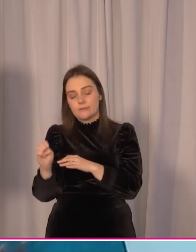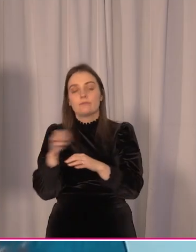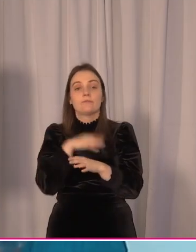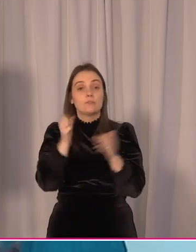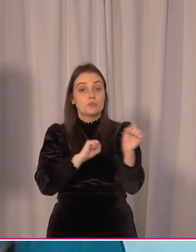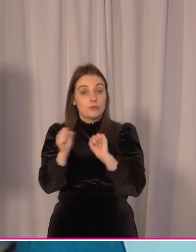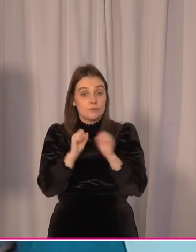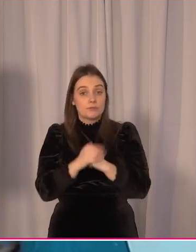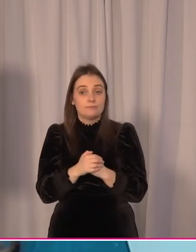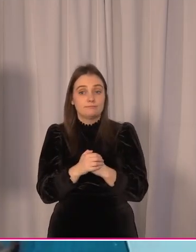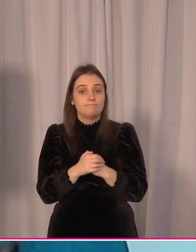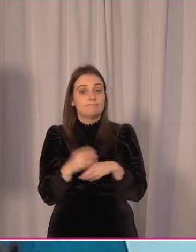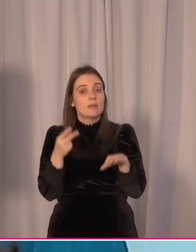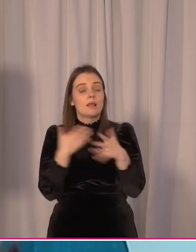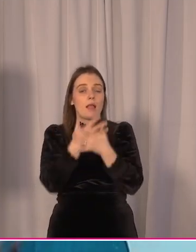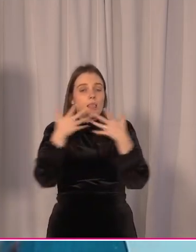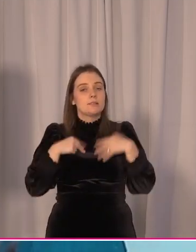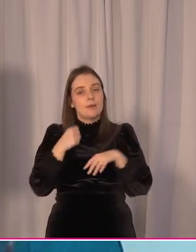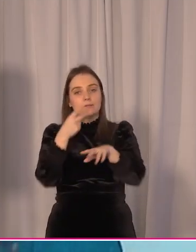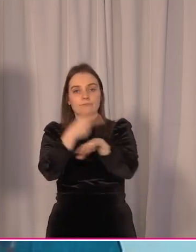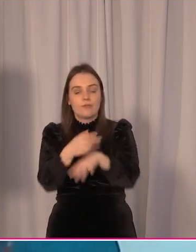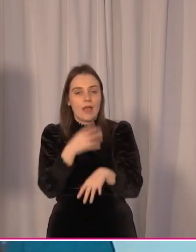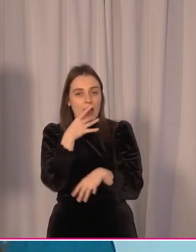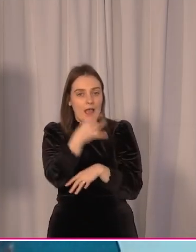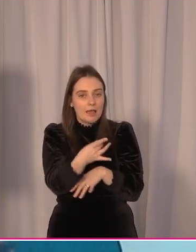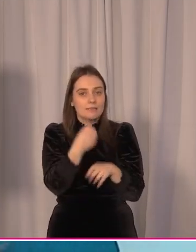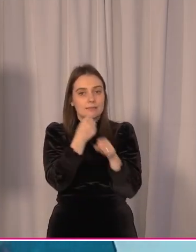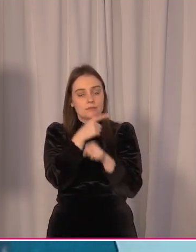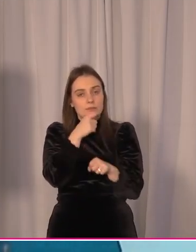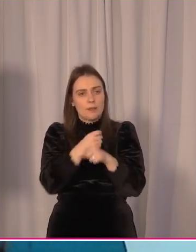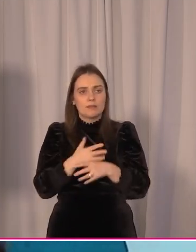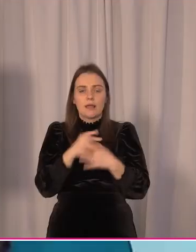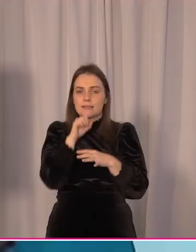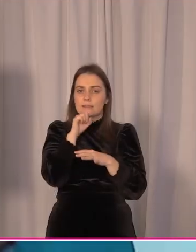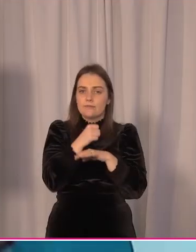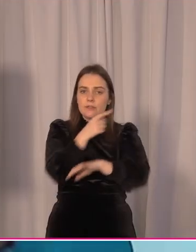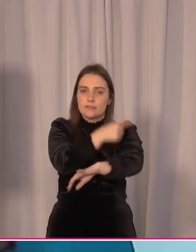After most of my interventions on this topic, I'm always asked, what about the severely disabled?